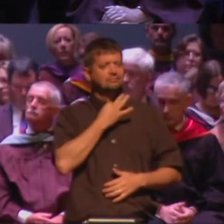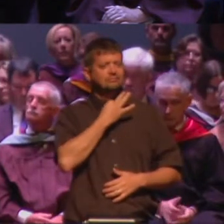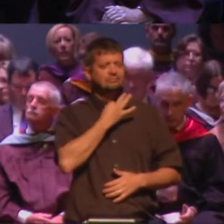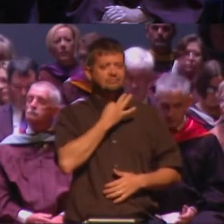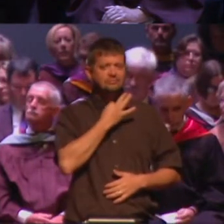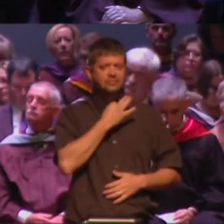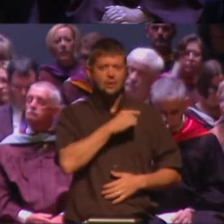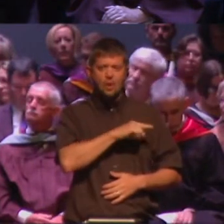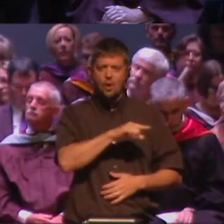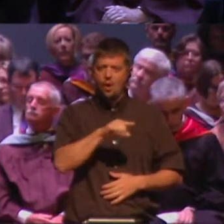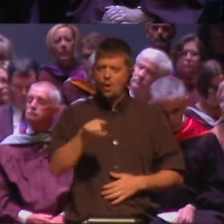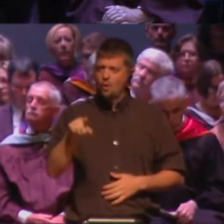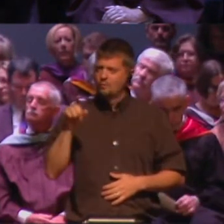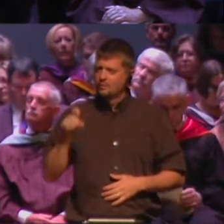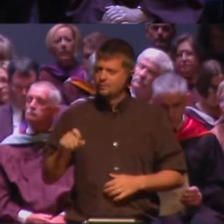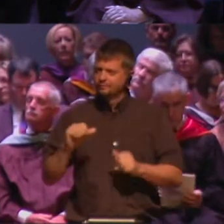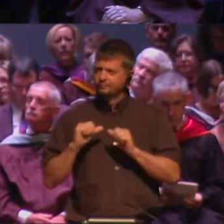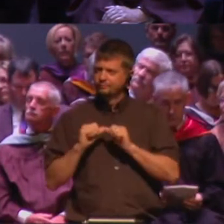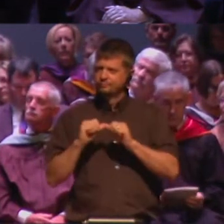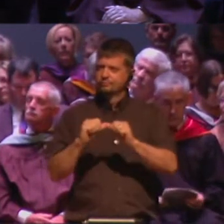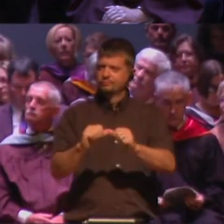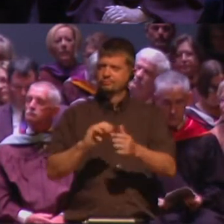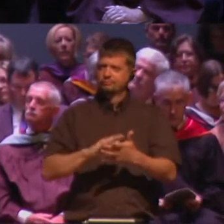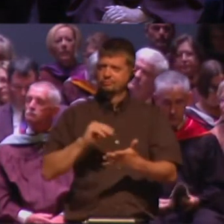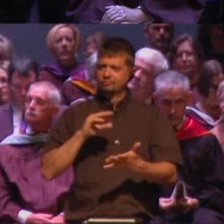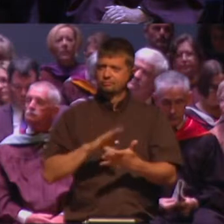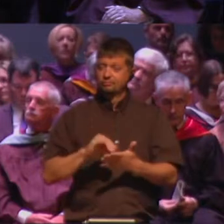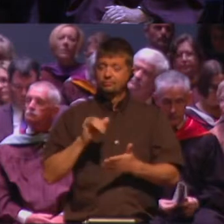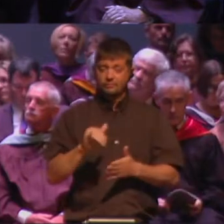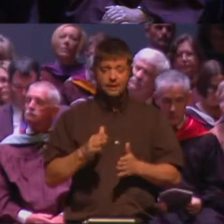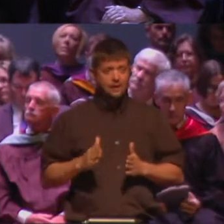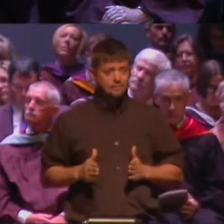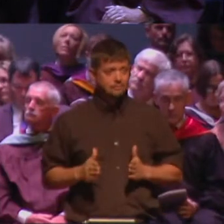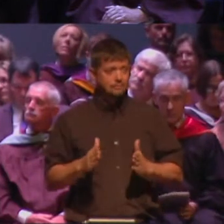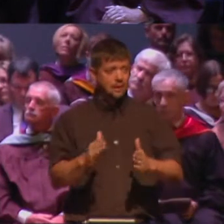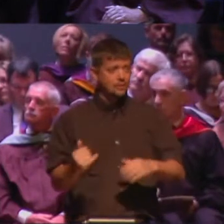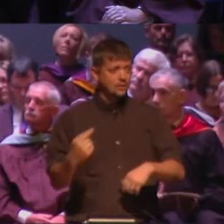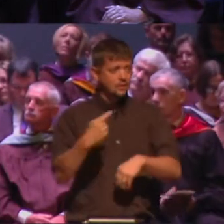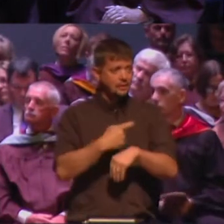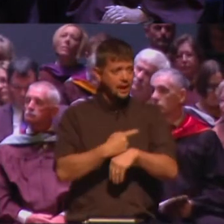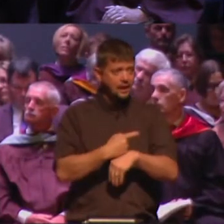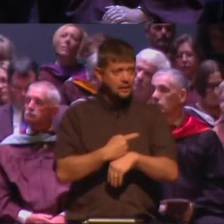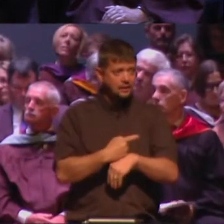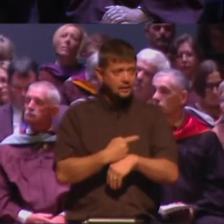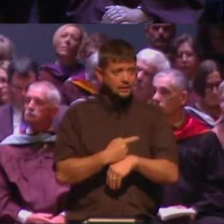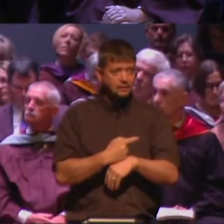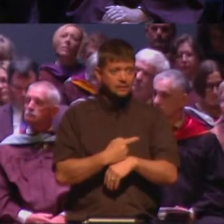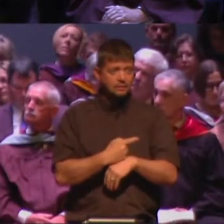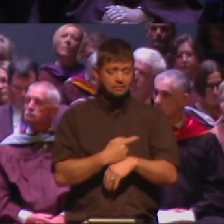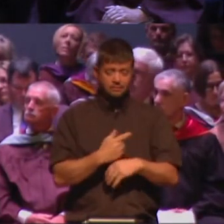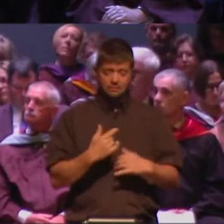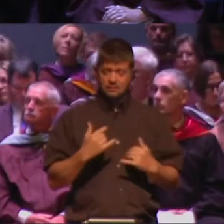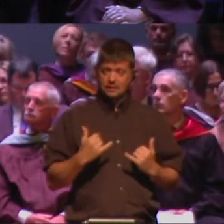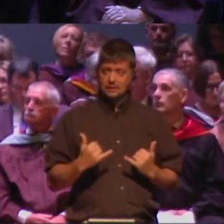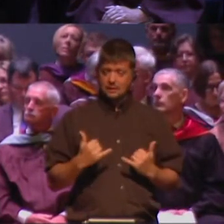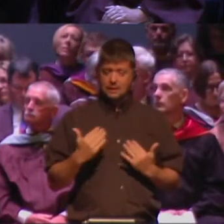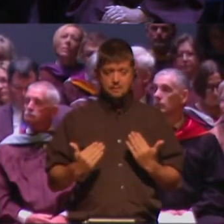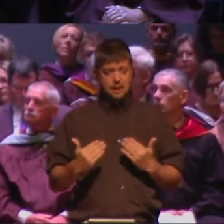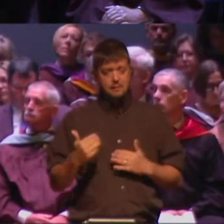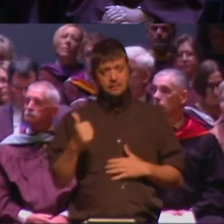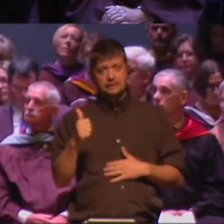all be lifelong learners because the career path that you're on today may differ than the one that you find yourself in